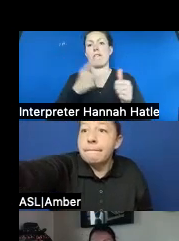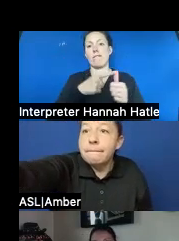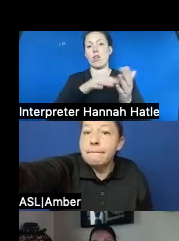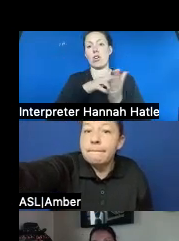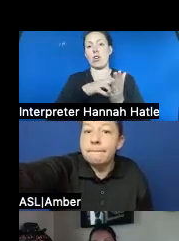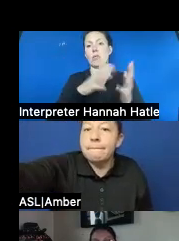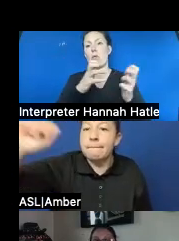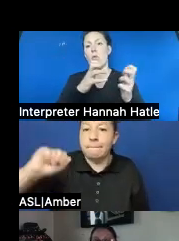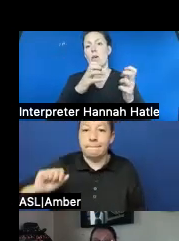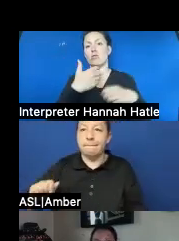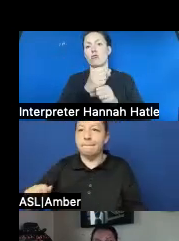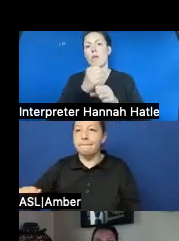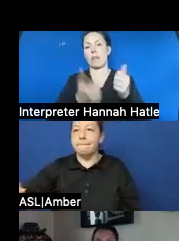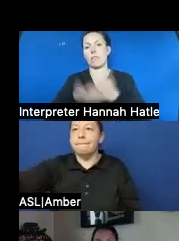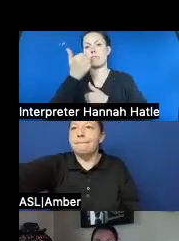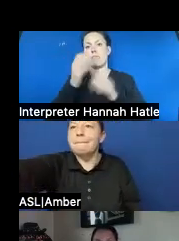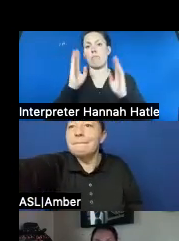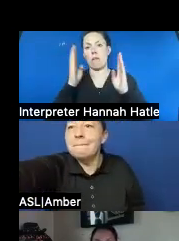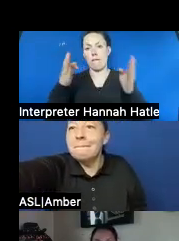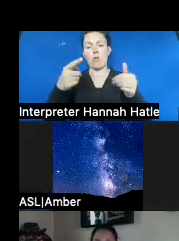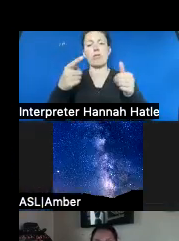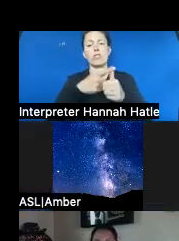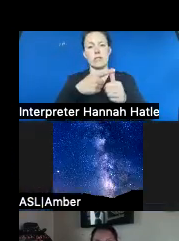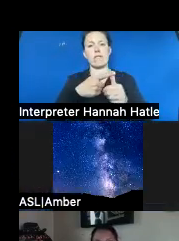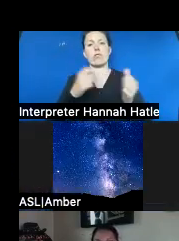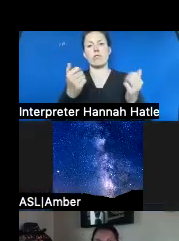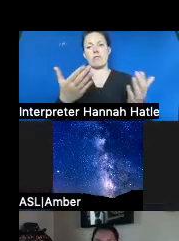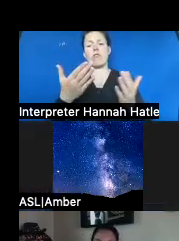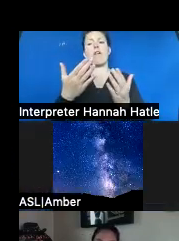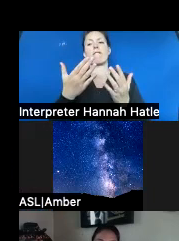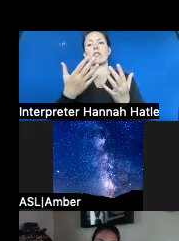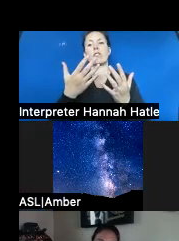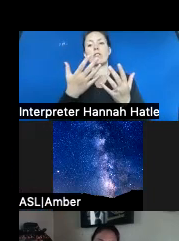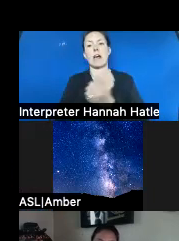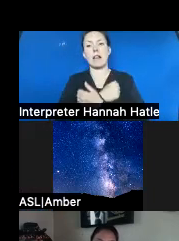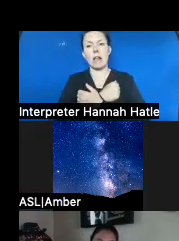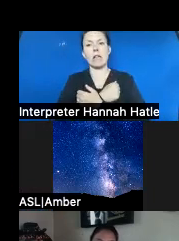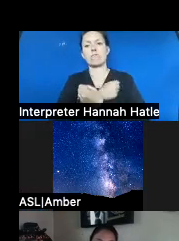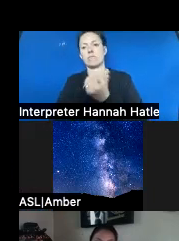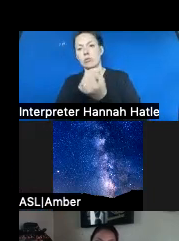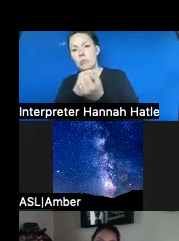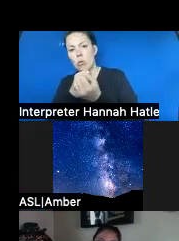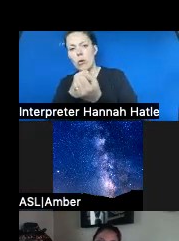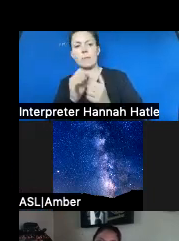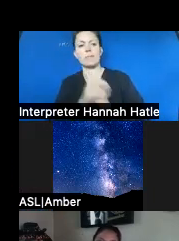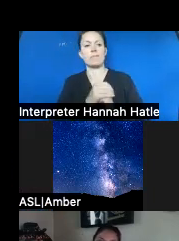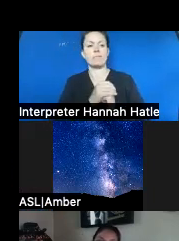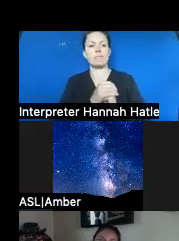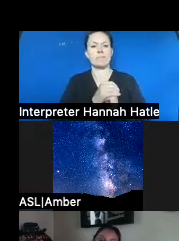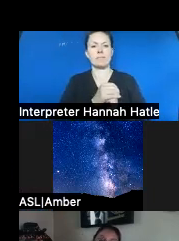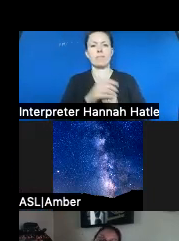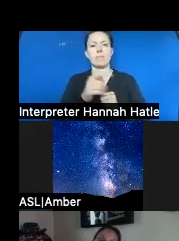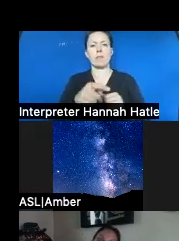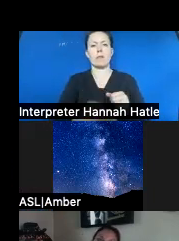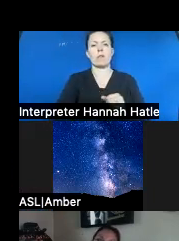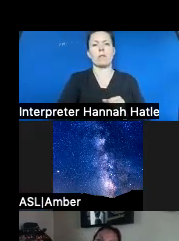authentically and meaningful and culturally, right? We want to give them that traditional love. Shift the focus to the person who thinks